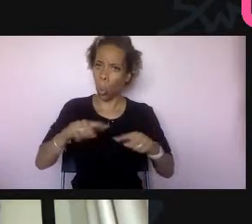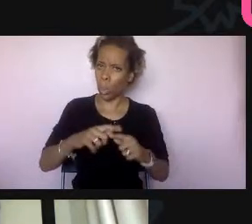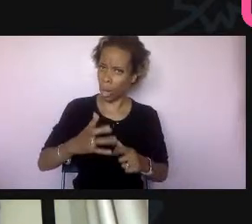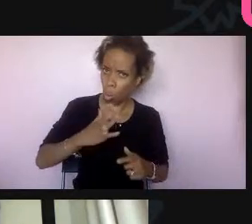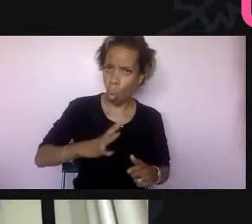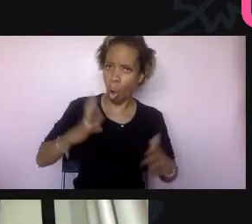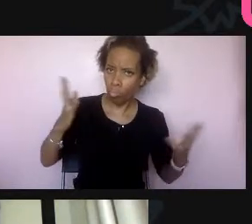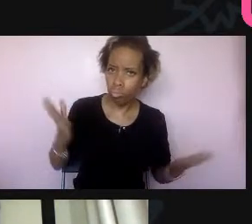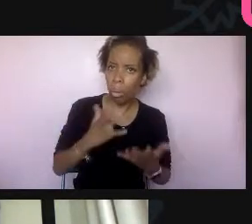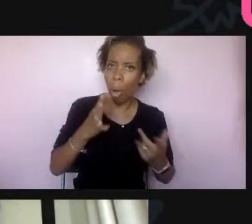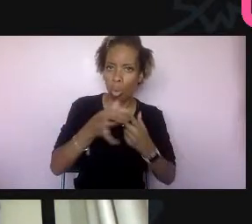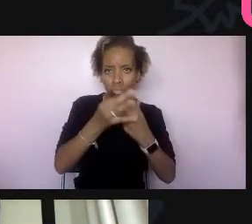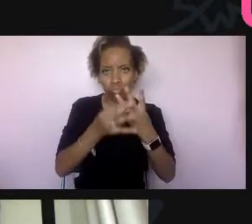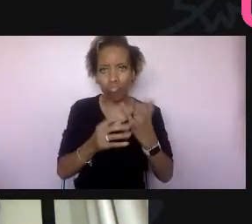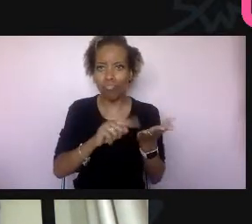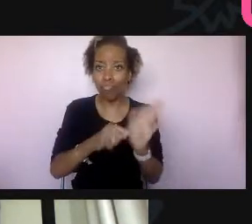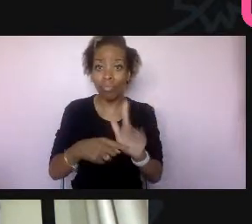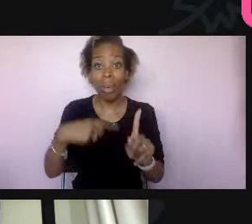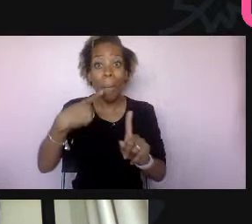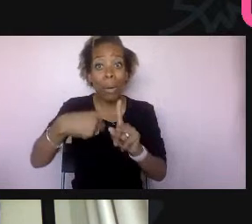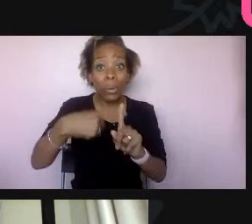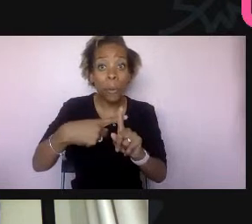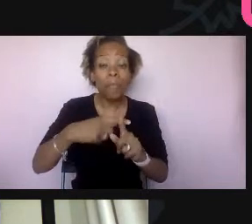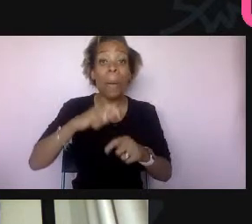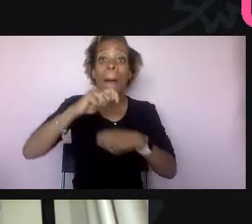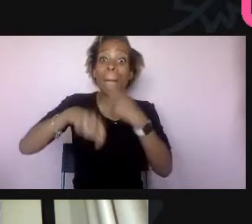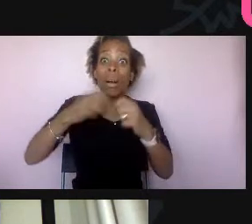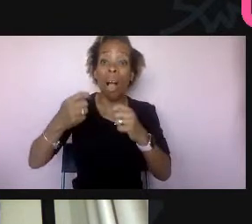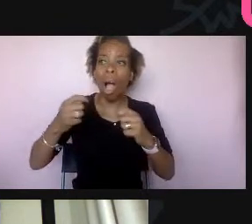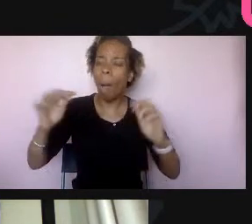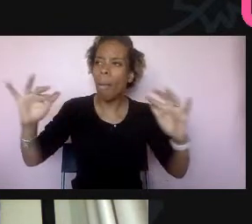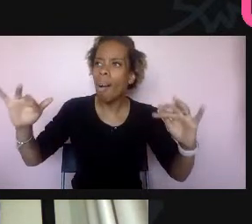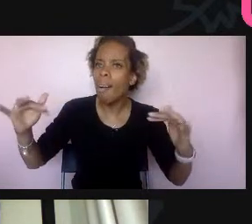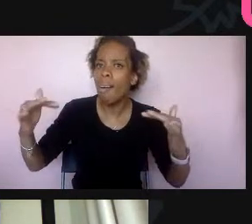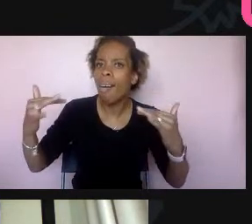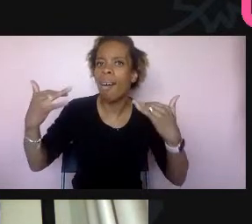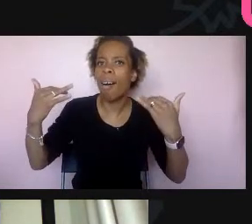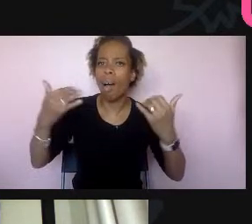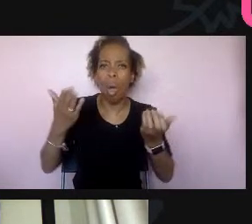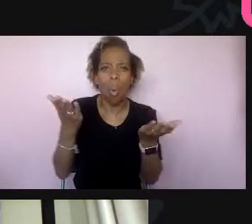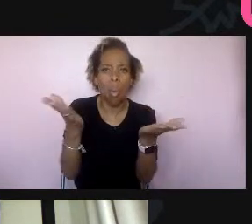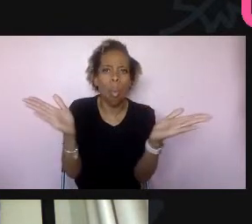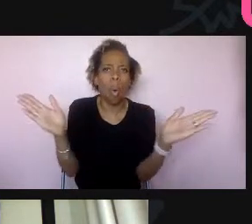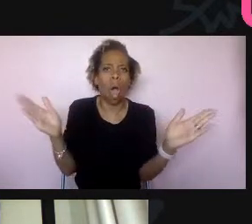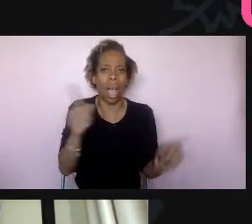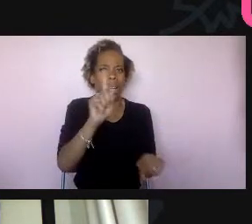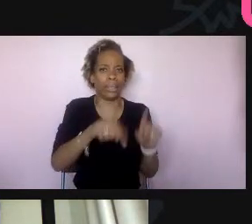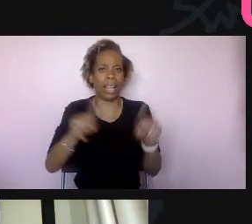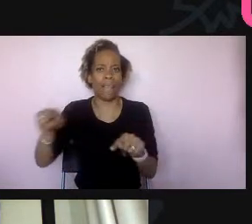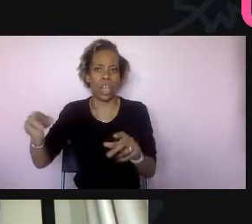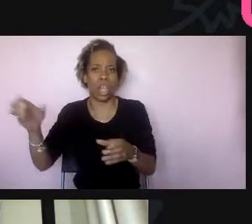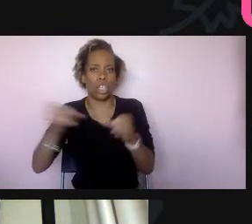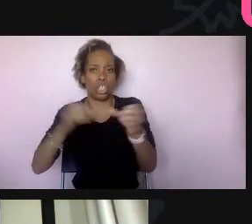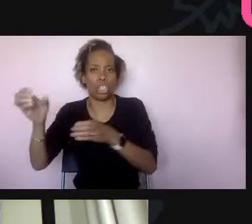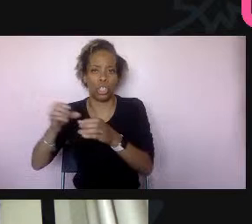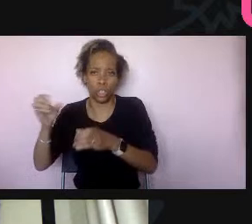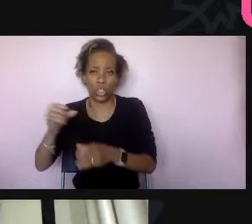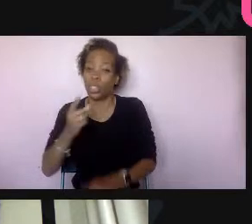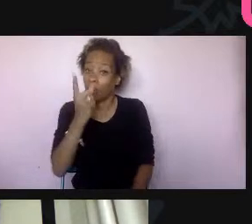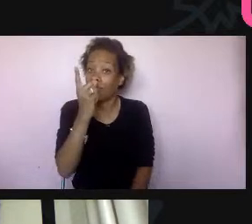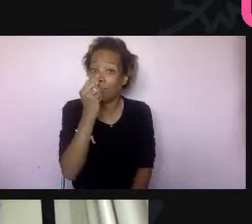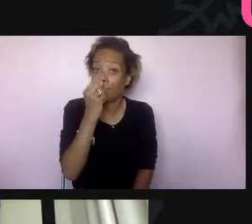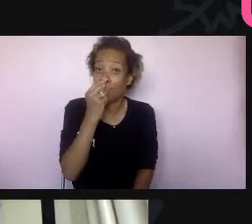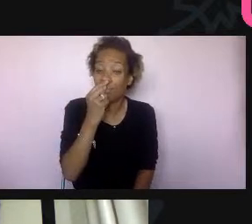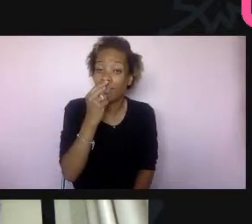things will make them more attractive to a wider group of potential recruits. And so, I think that we need to think